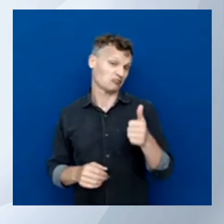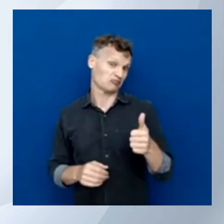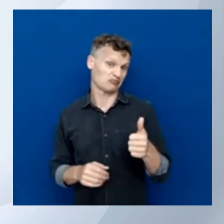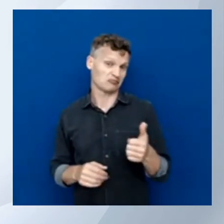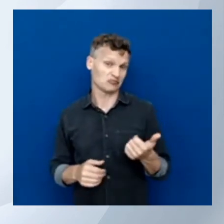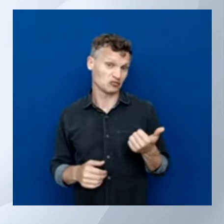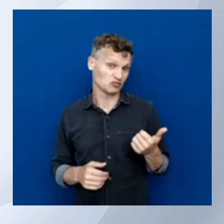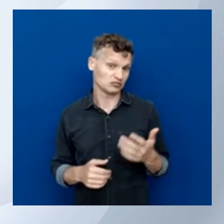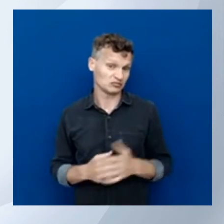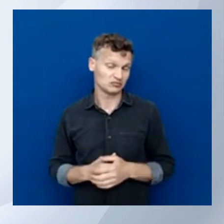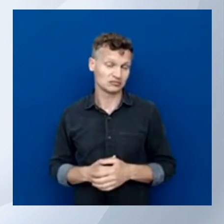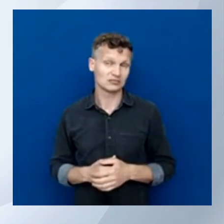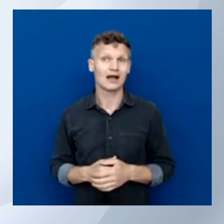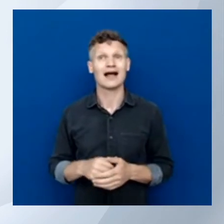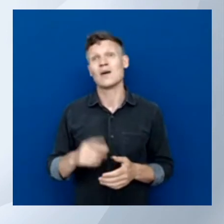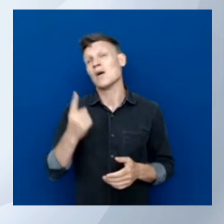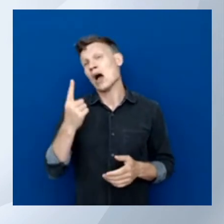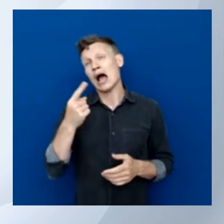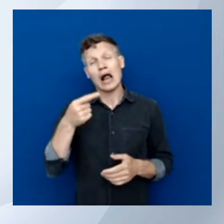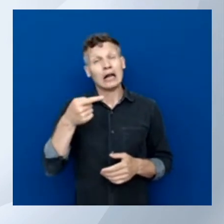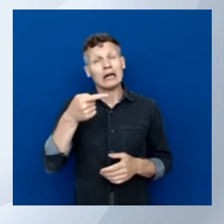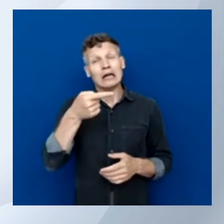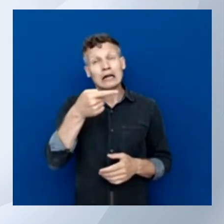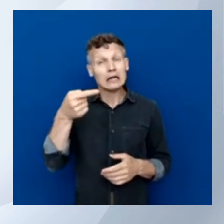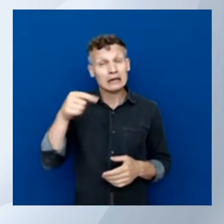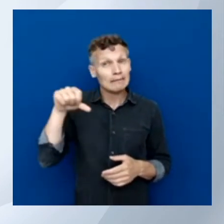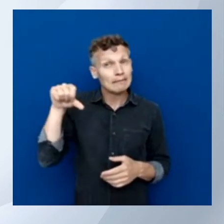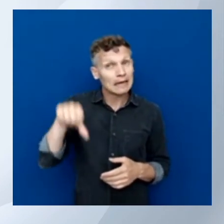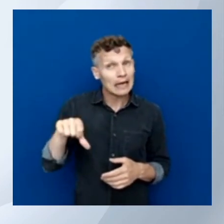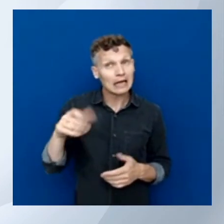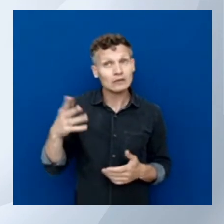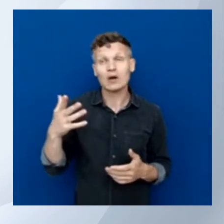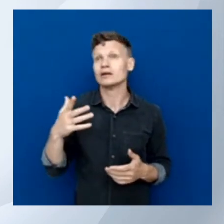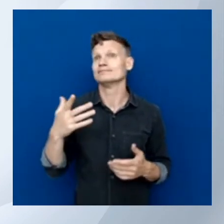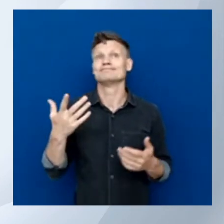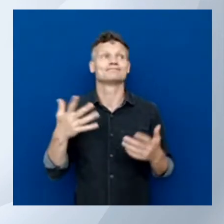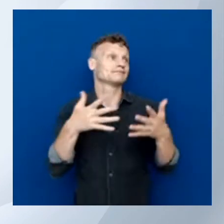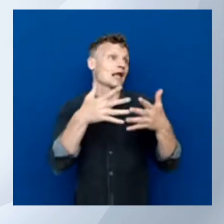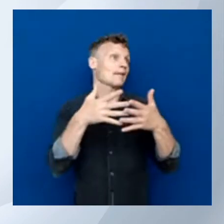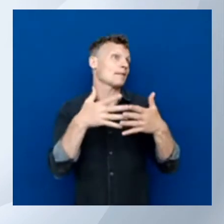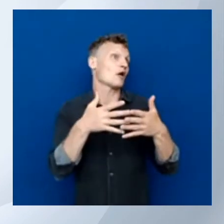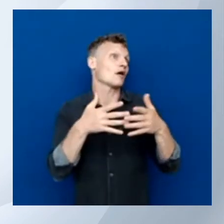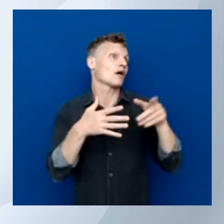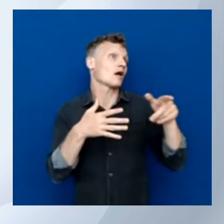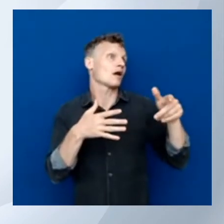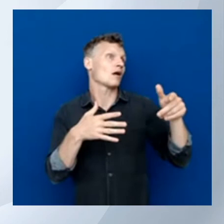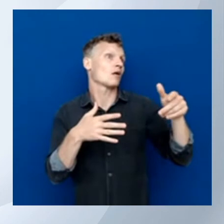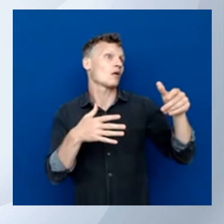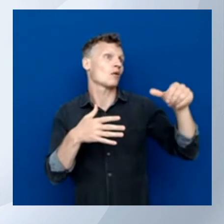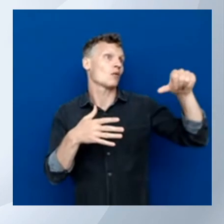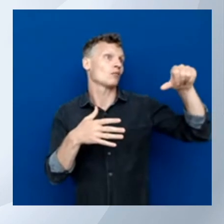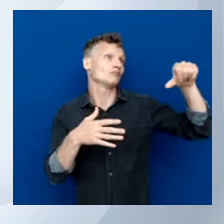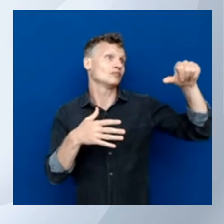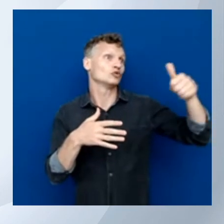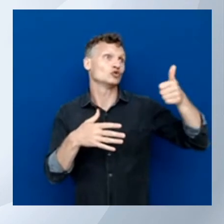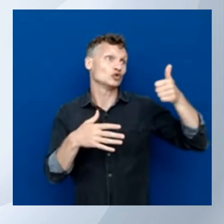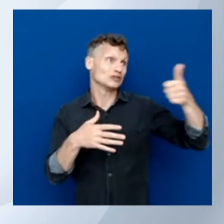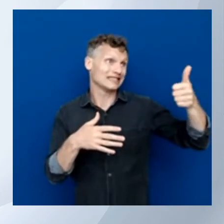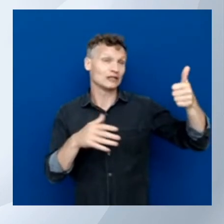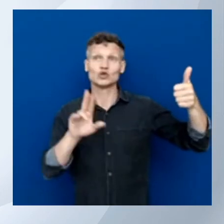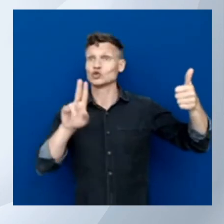if say I don't know, West US succeeds but the UK South one fails, you end up in a position where